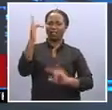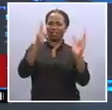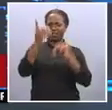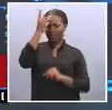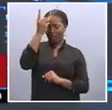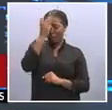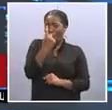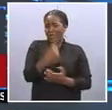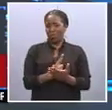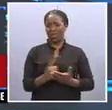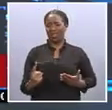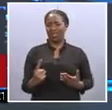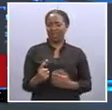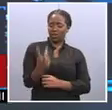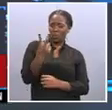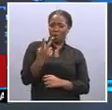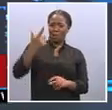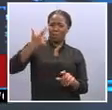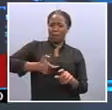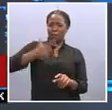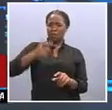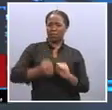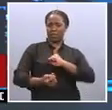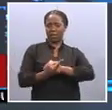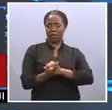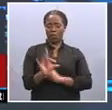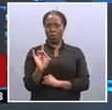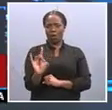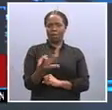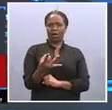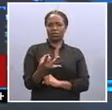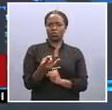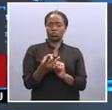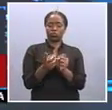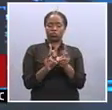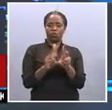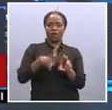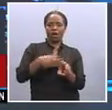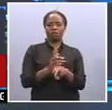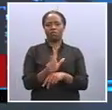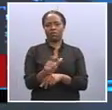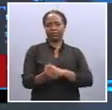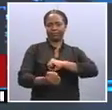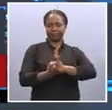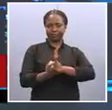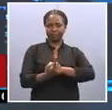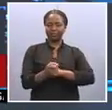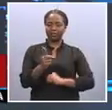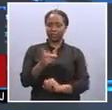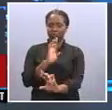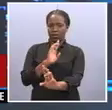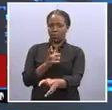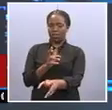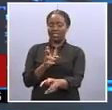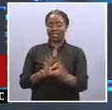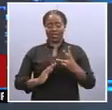than a week. Two suspects were shot dead in a gunfight with police in KwaMashu about 12 hours later. As Dasen Thathiah reports, a